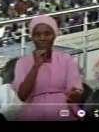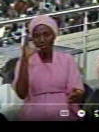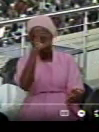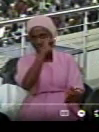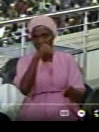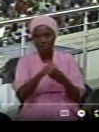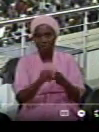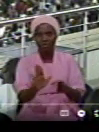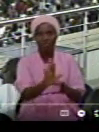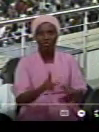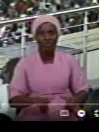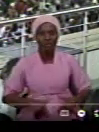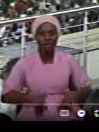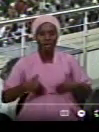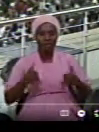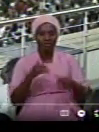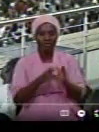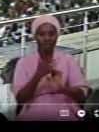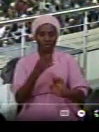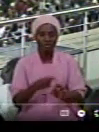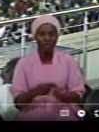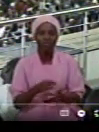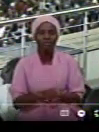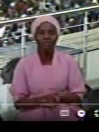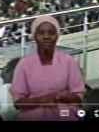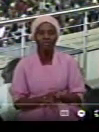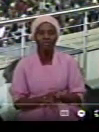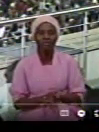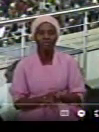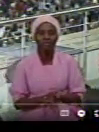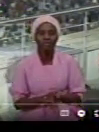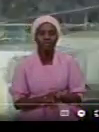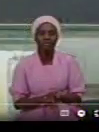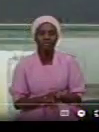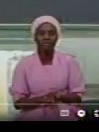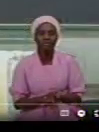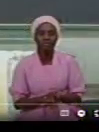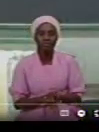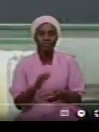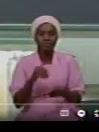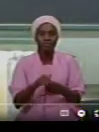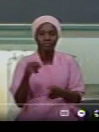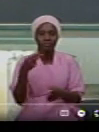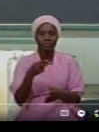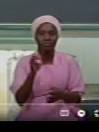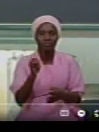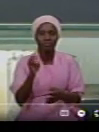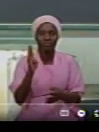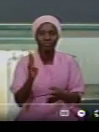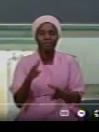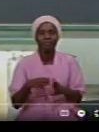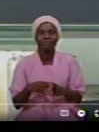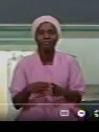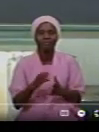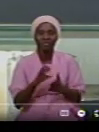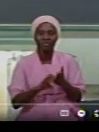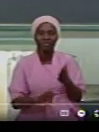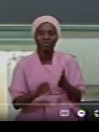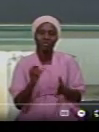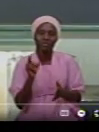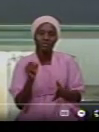life in Jesus' name. We're coming to Hebrews chapter